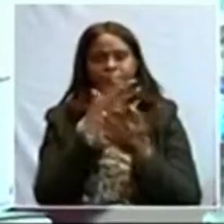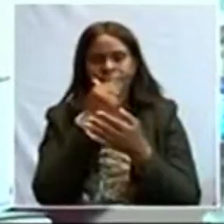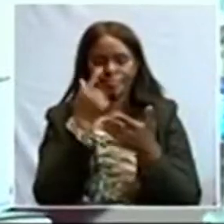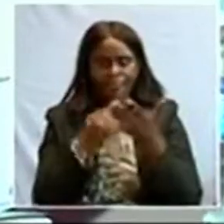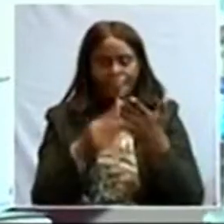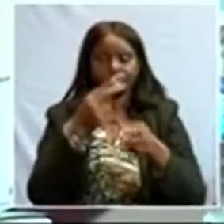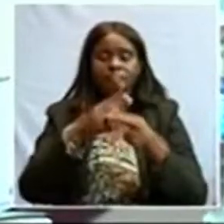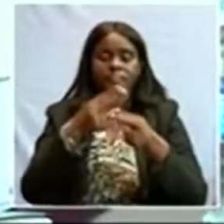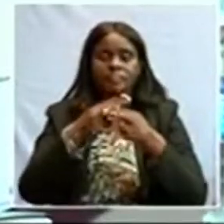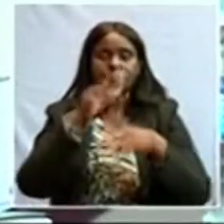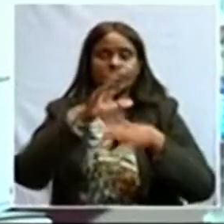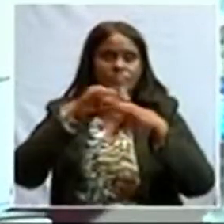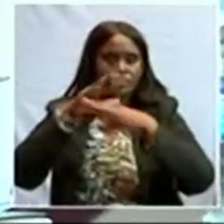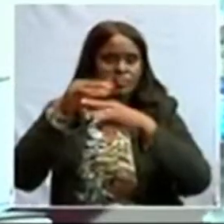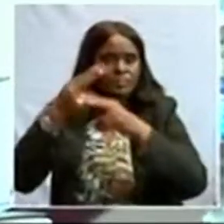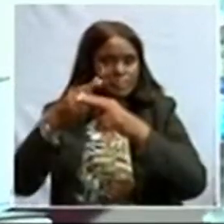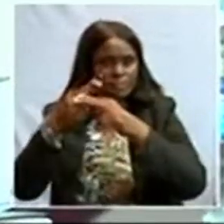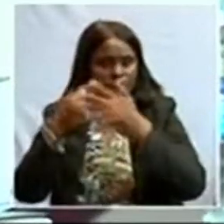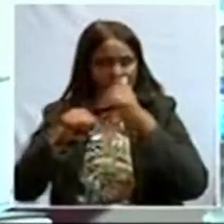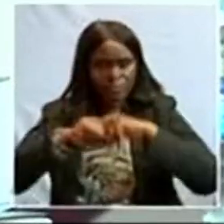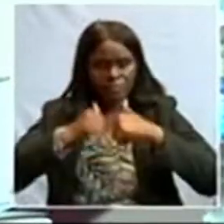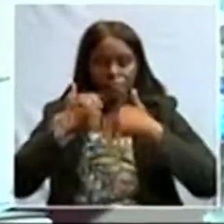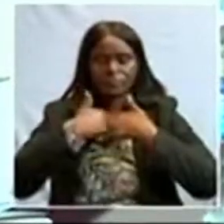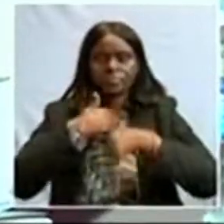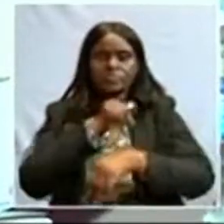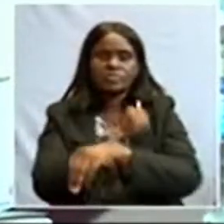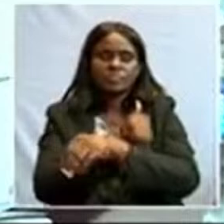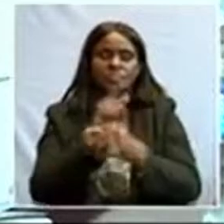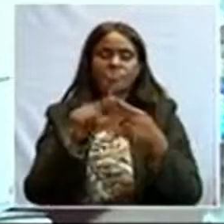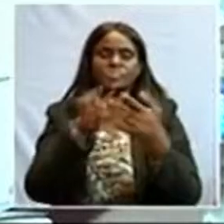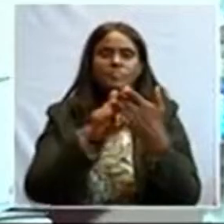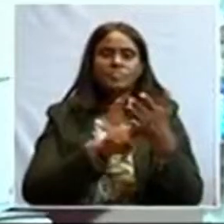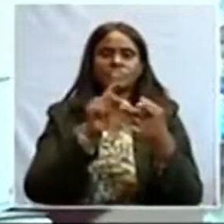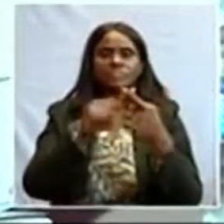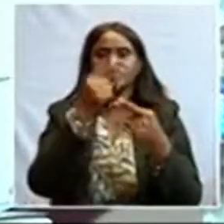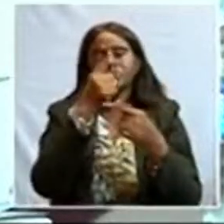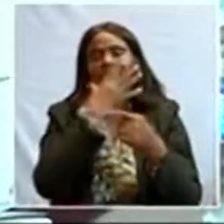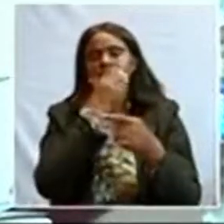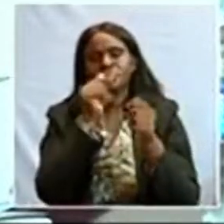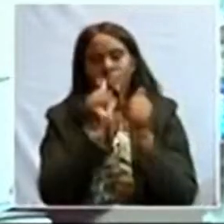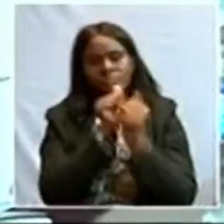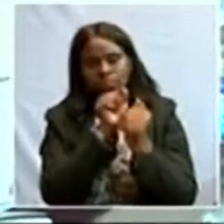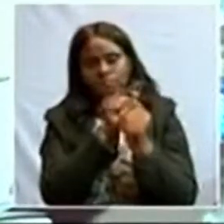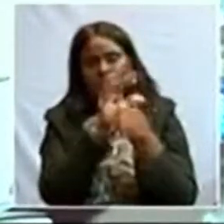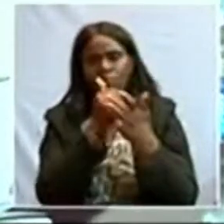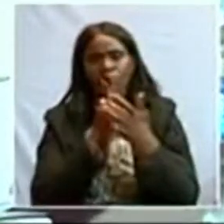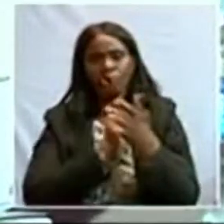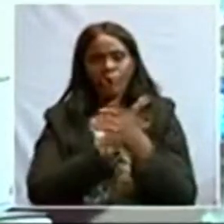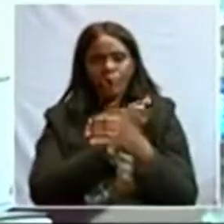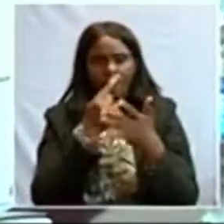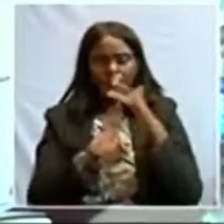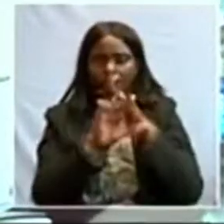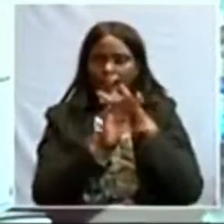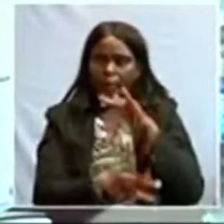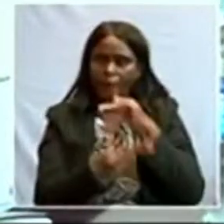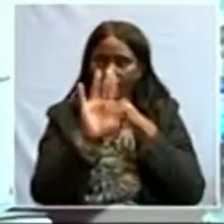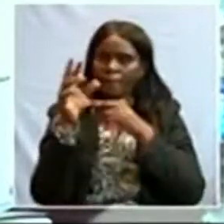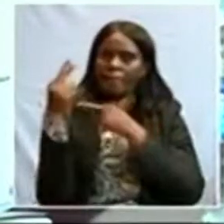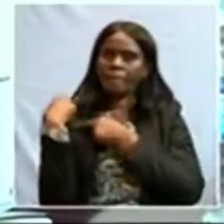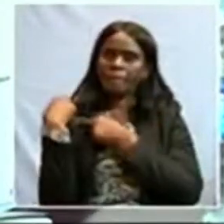it shall be called, would then have the authority to report to one commission regarding all the staff that will fall under their